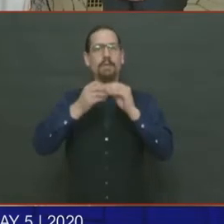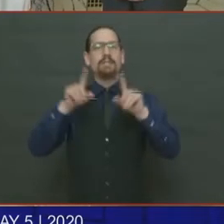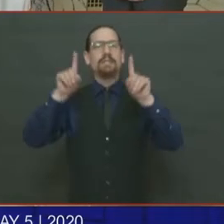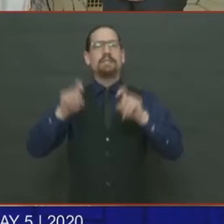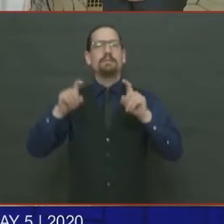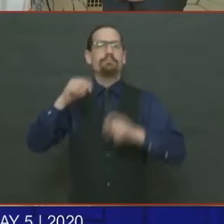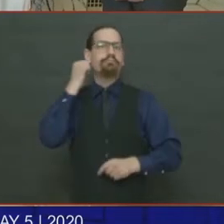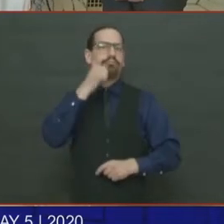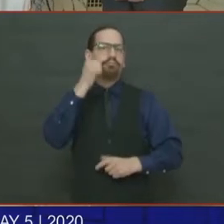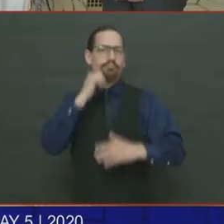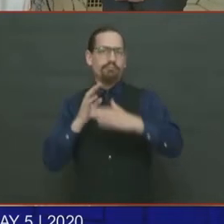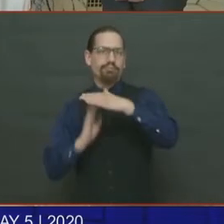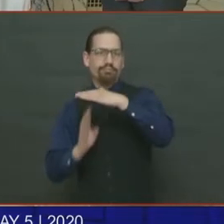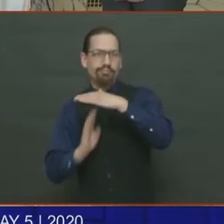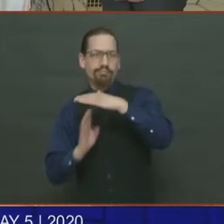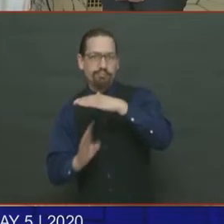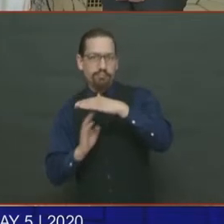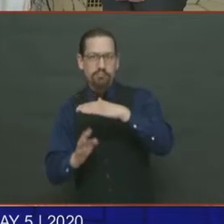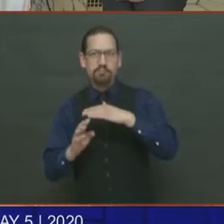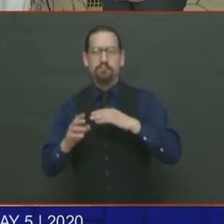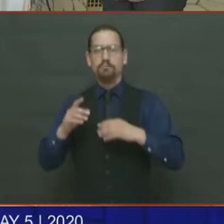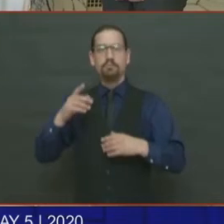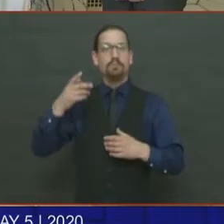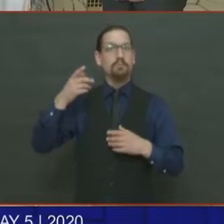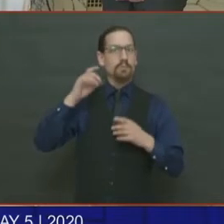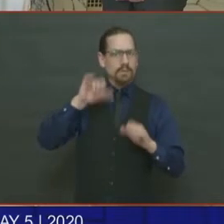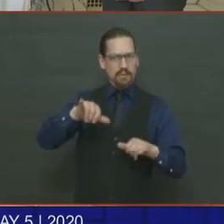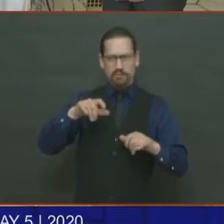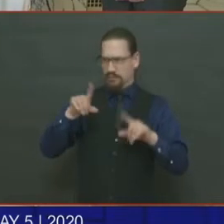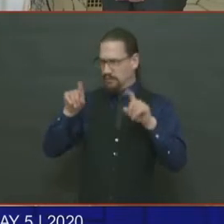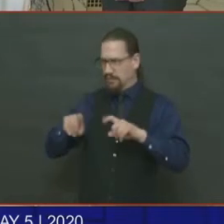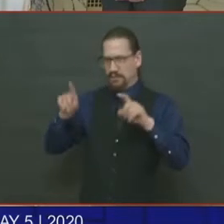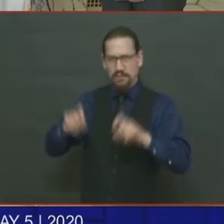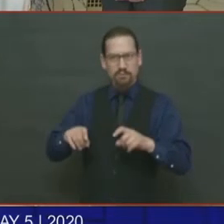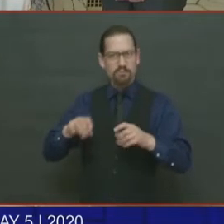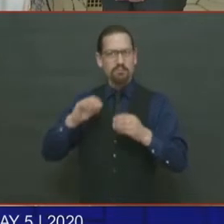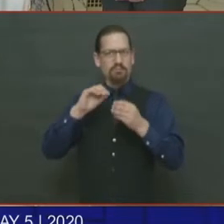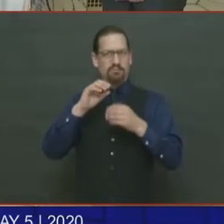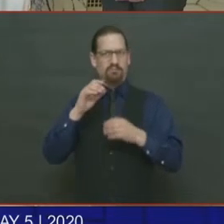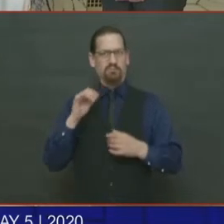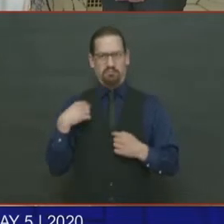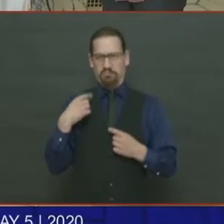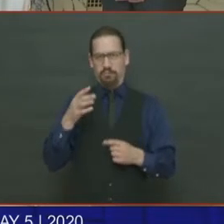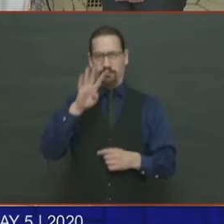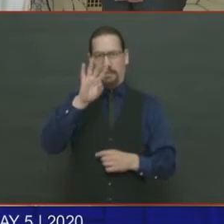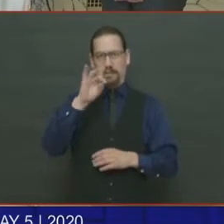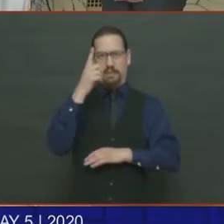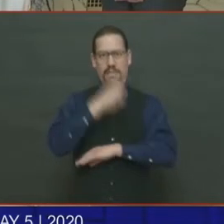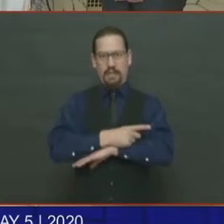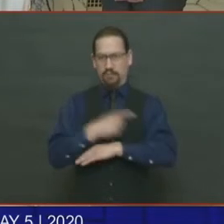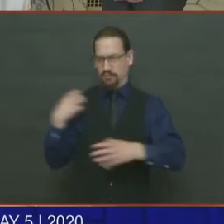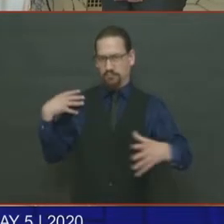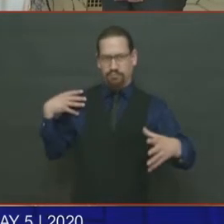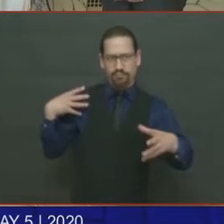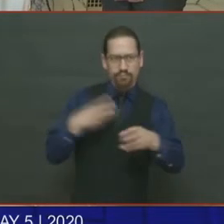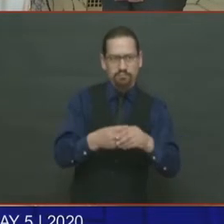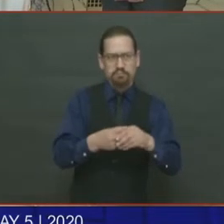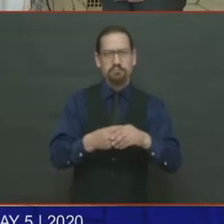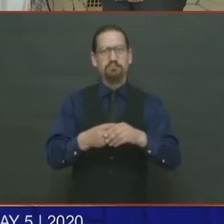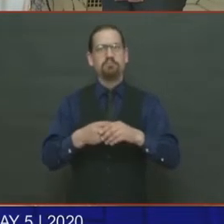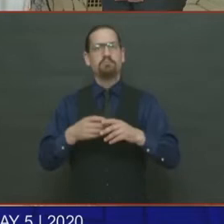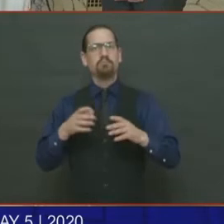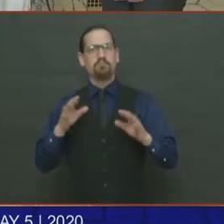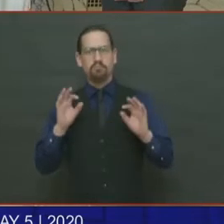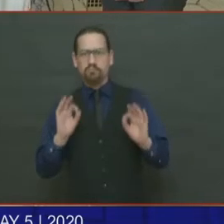We ought to be able to complete our contact tracing with 48 hours. We ought to be able to get to a hot spot to do testing within 4 hours. So that's